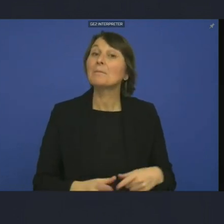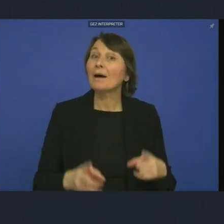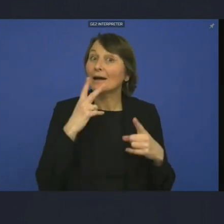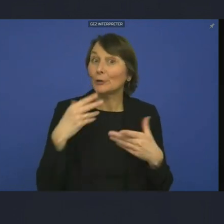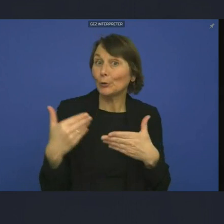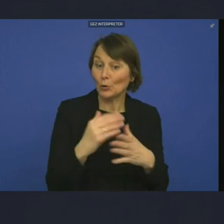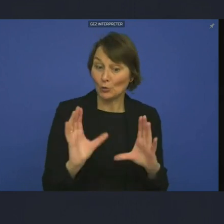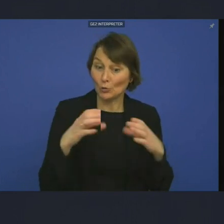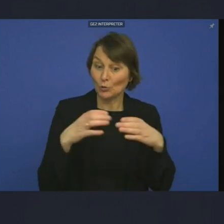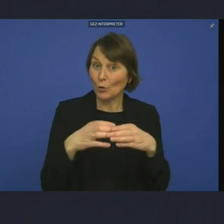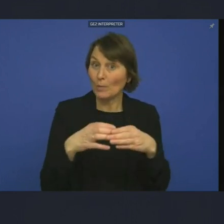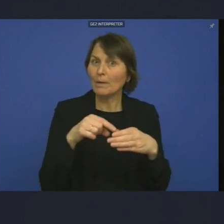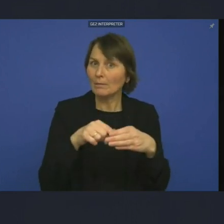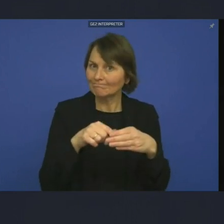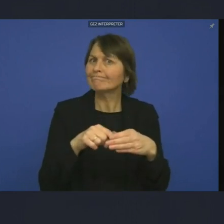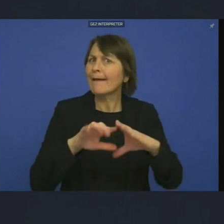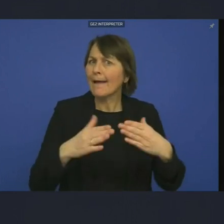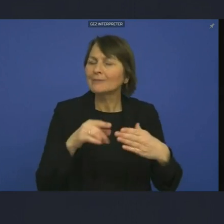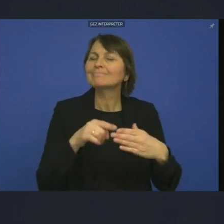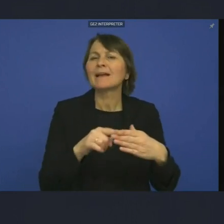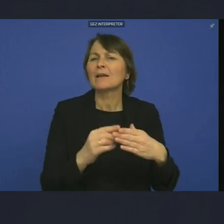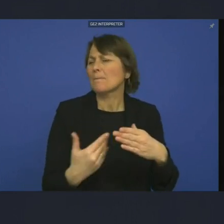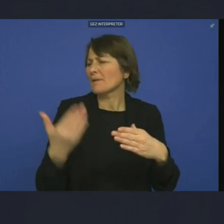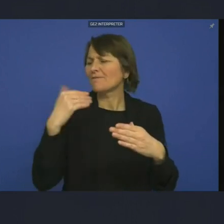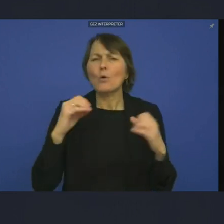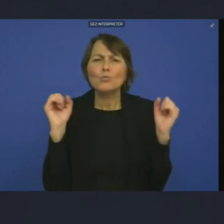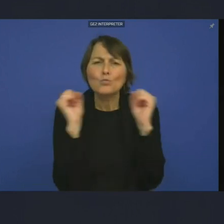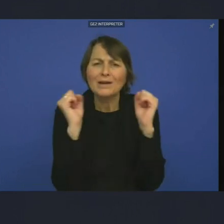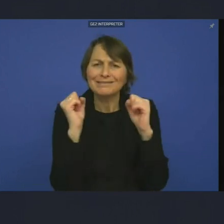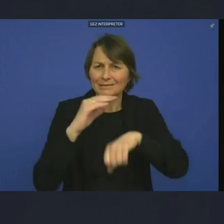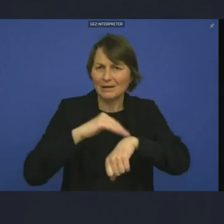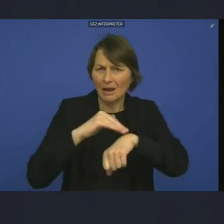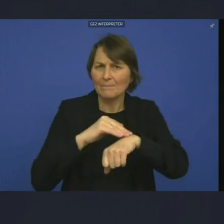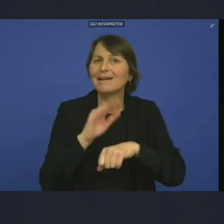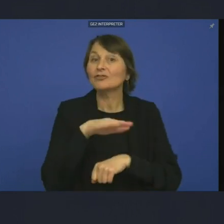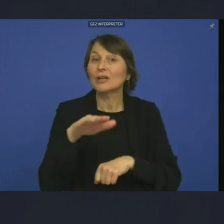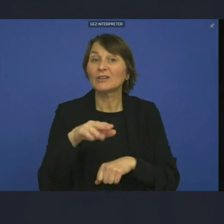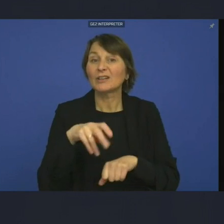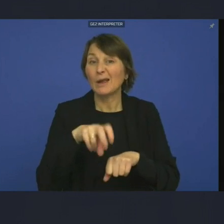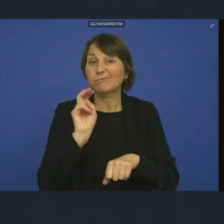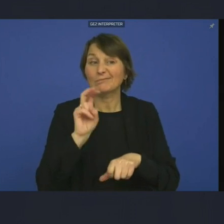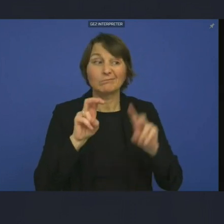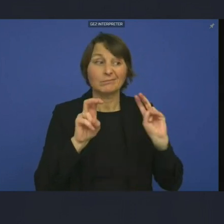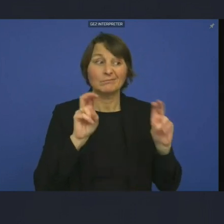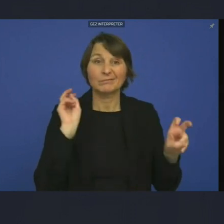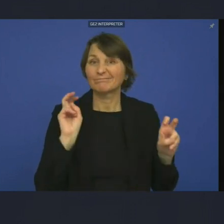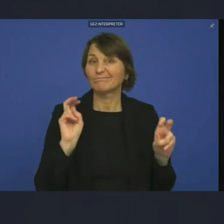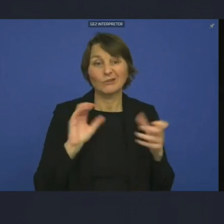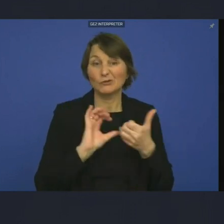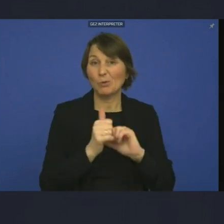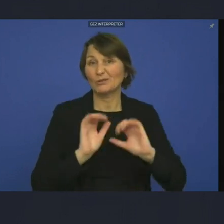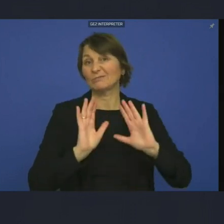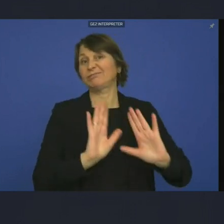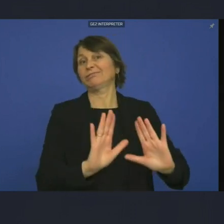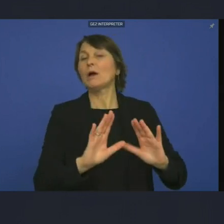returners. During winter, a number of children dropped out from their sport hobbies due to restrictions, but were